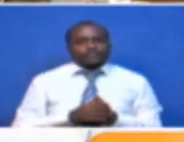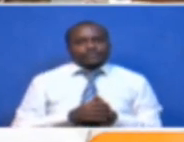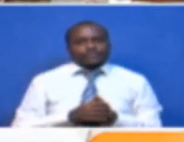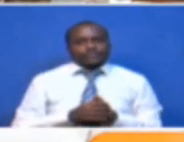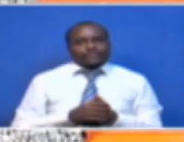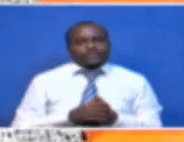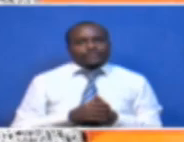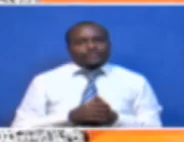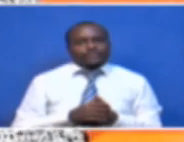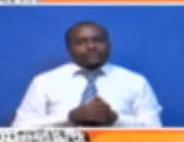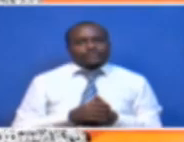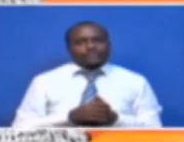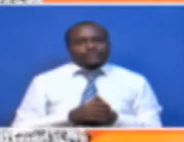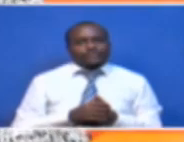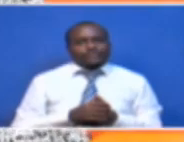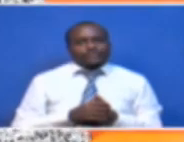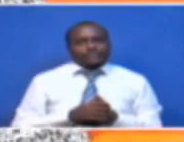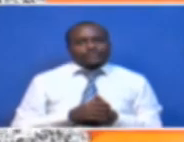Thank you,